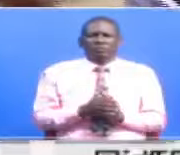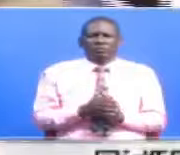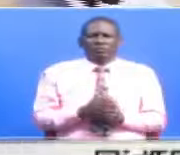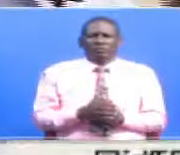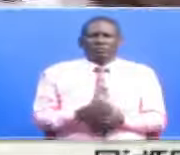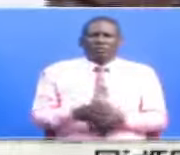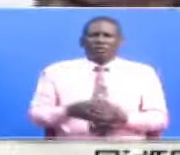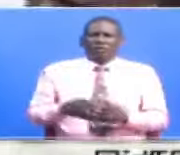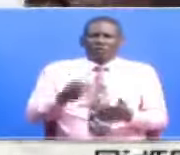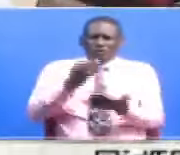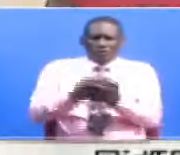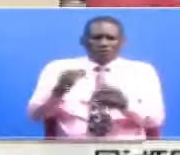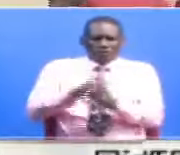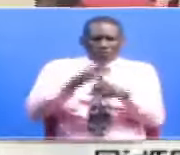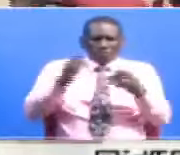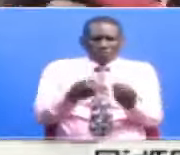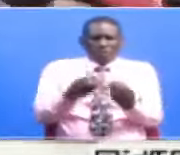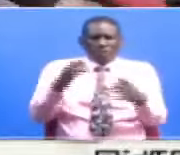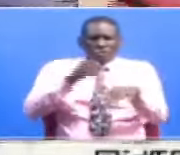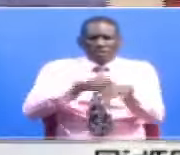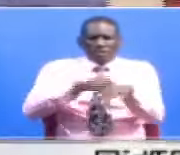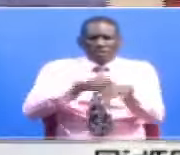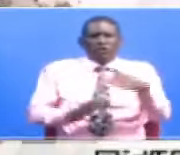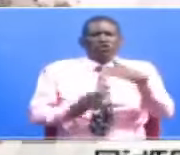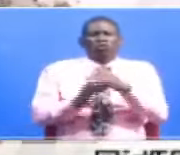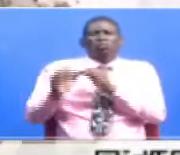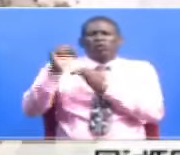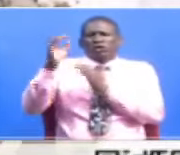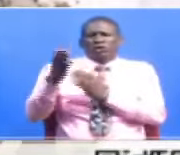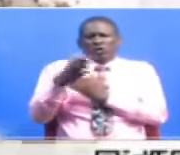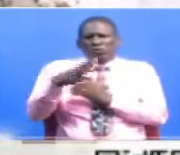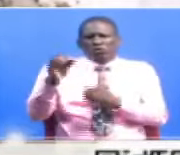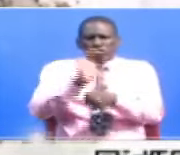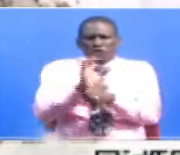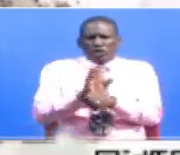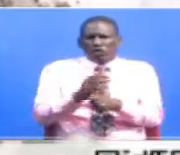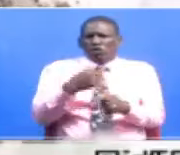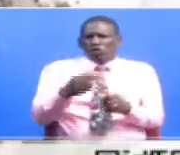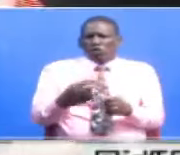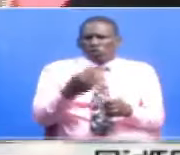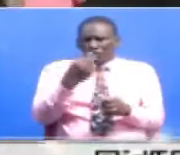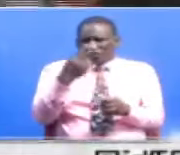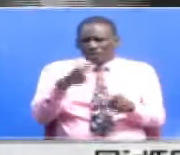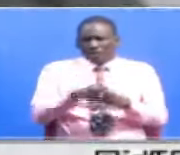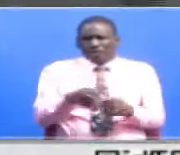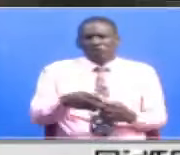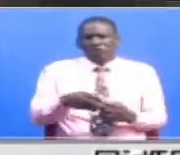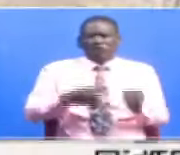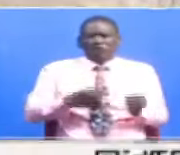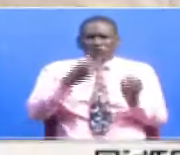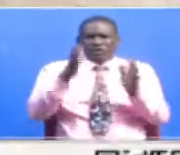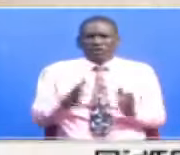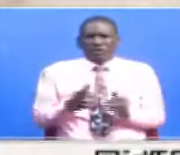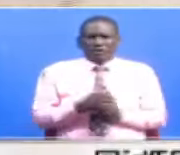Among the faithful in several instances are top politicians who are considered special guests.